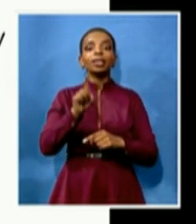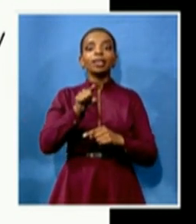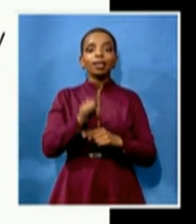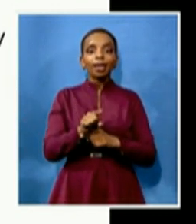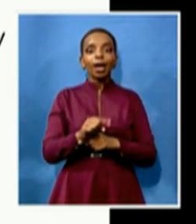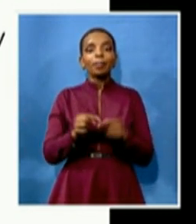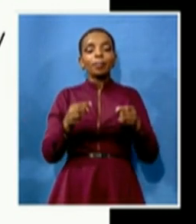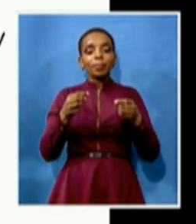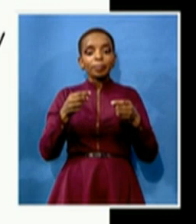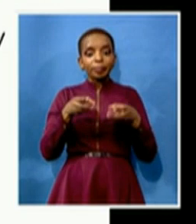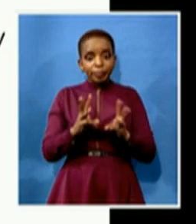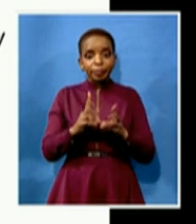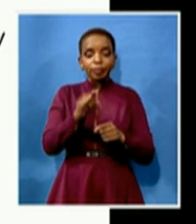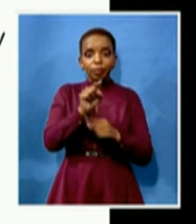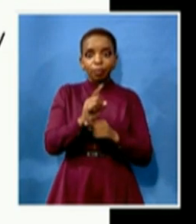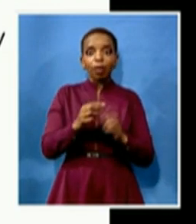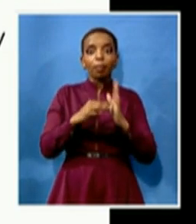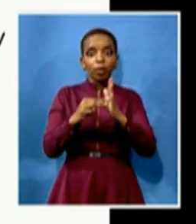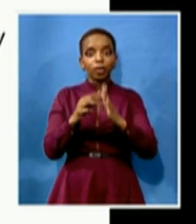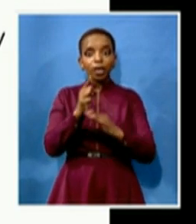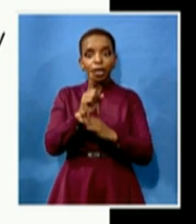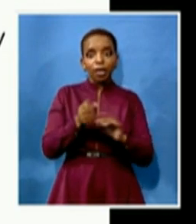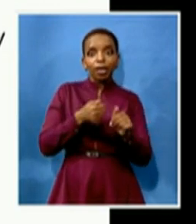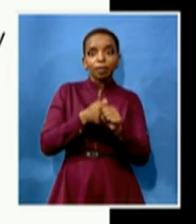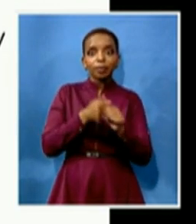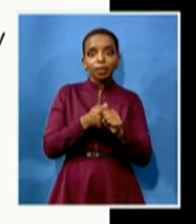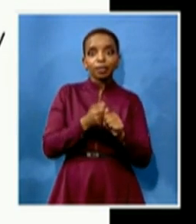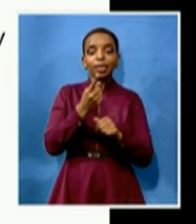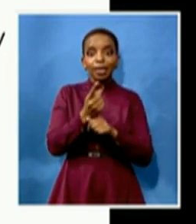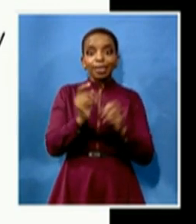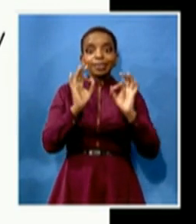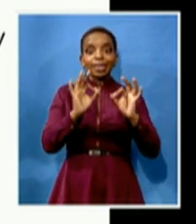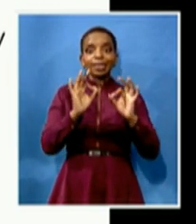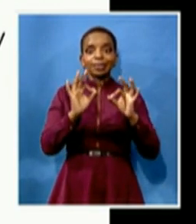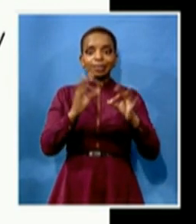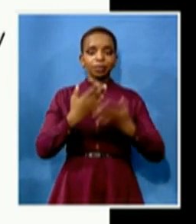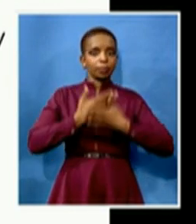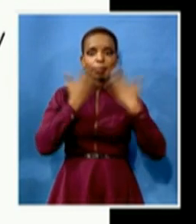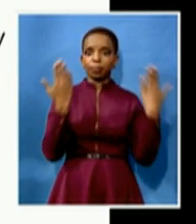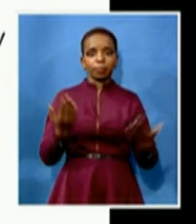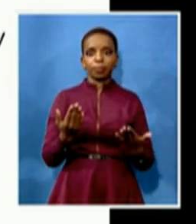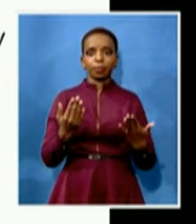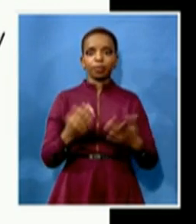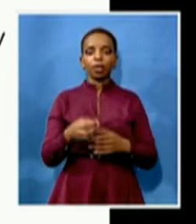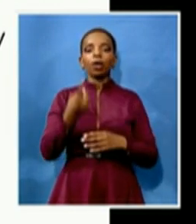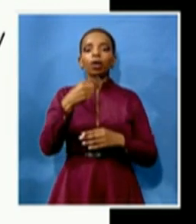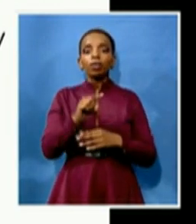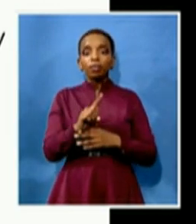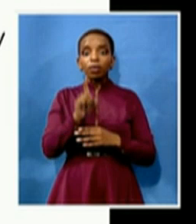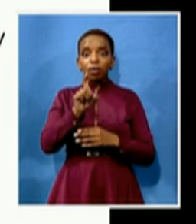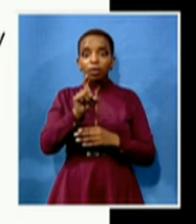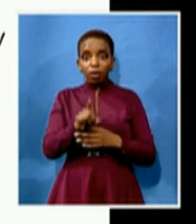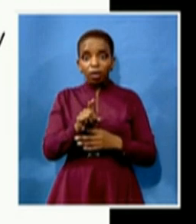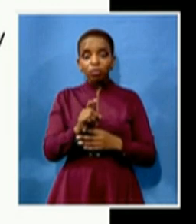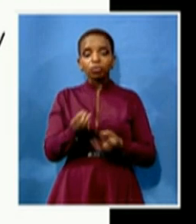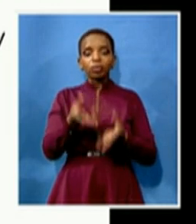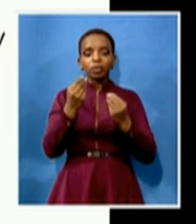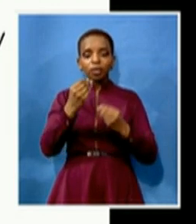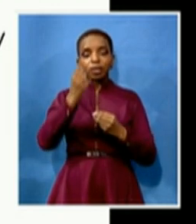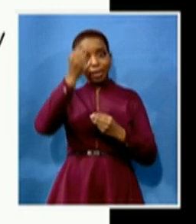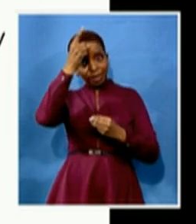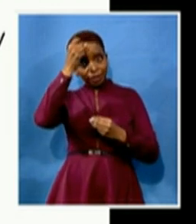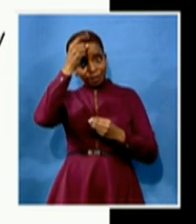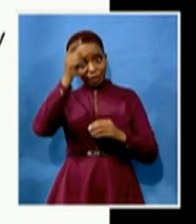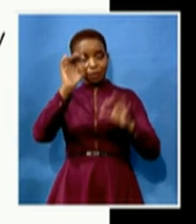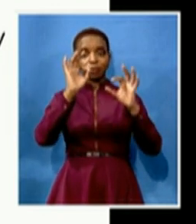uncertainty. So in order to get a decent sense of what's happening, you have to run multiple iterations of the model